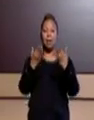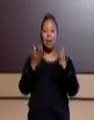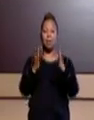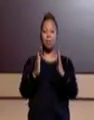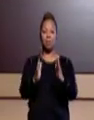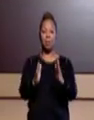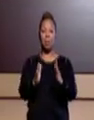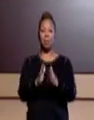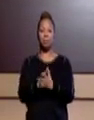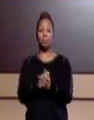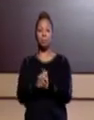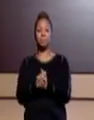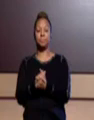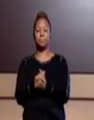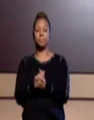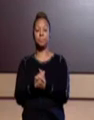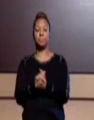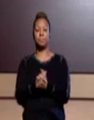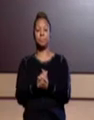made a way.